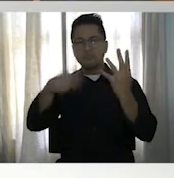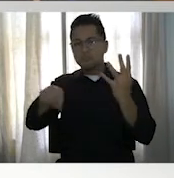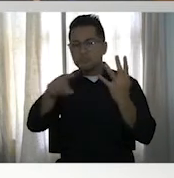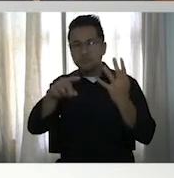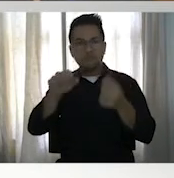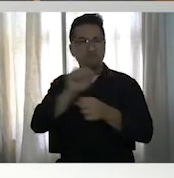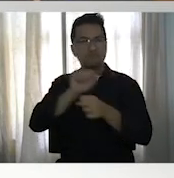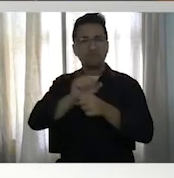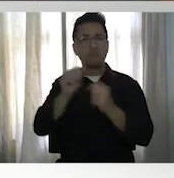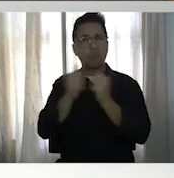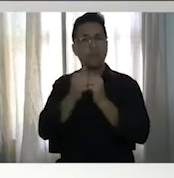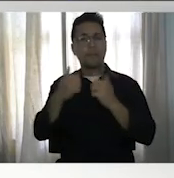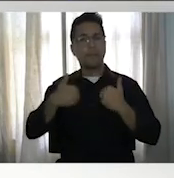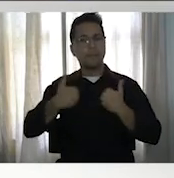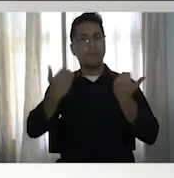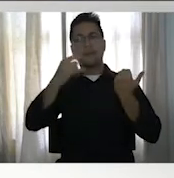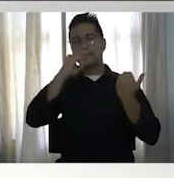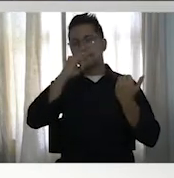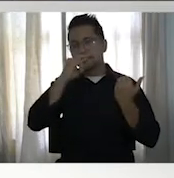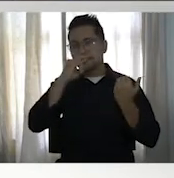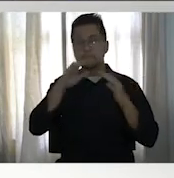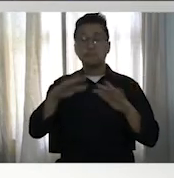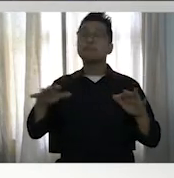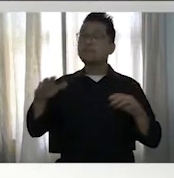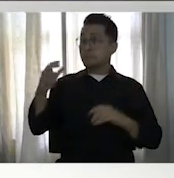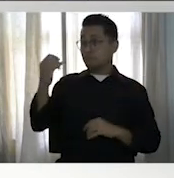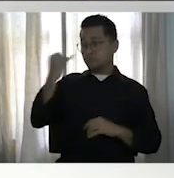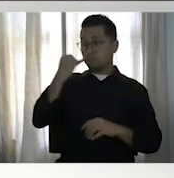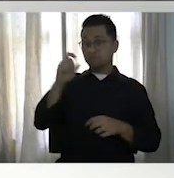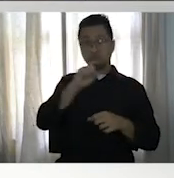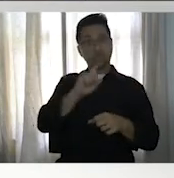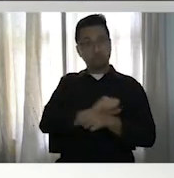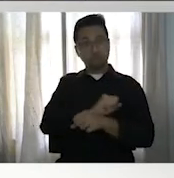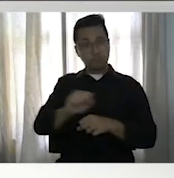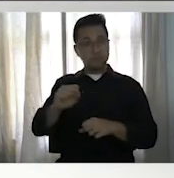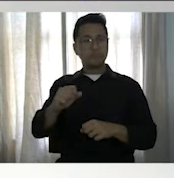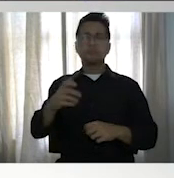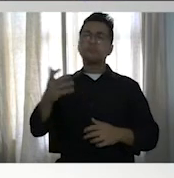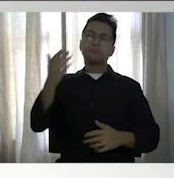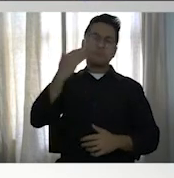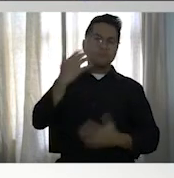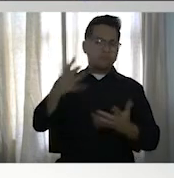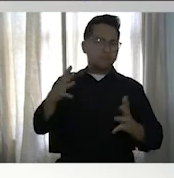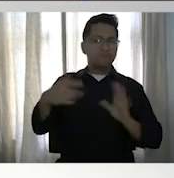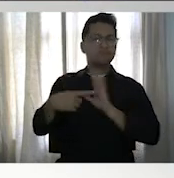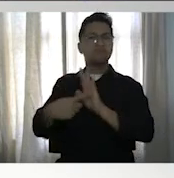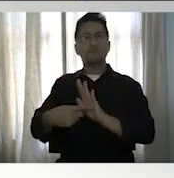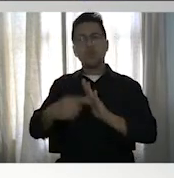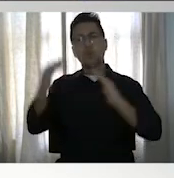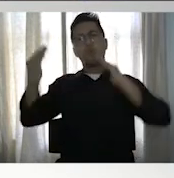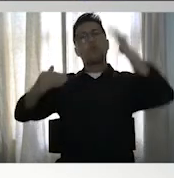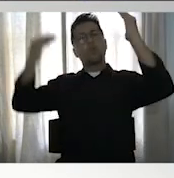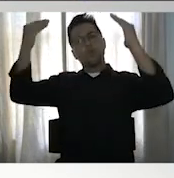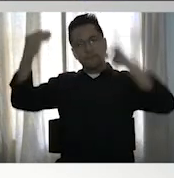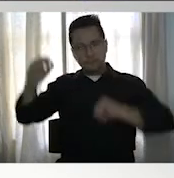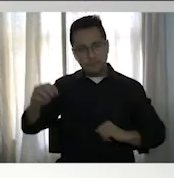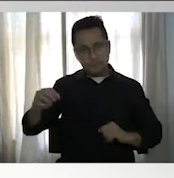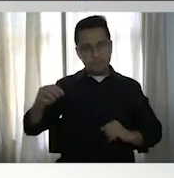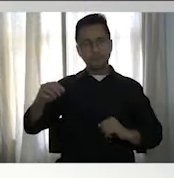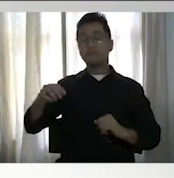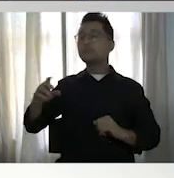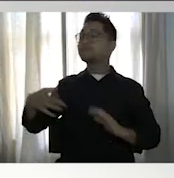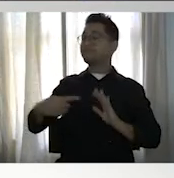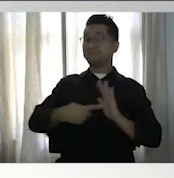with young children, but if you do, I know we've shown a lot of grown-ups, but